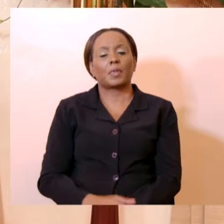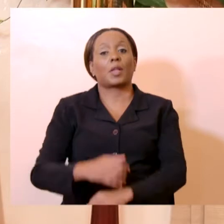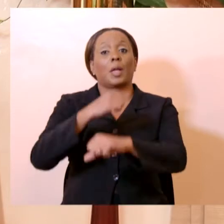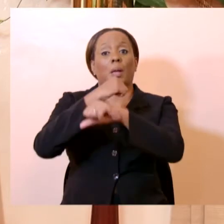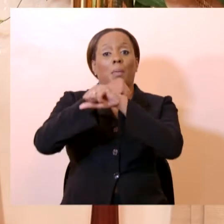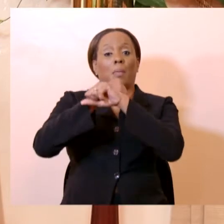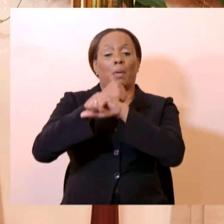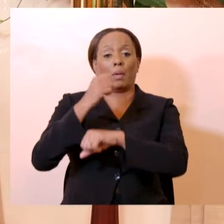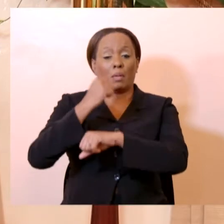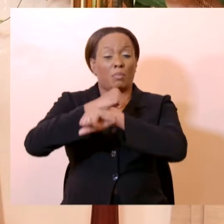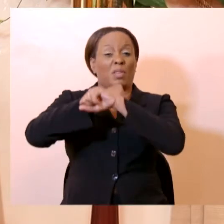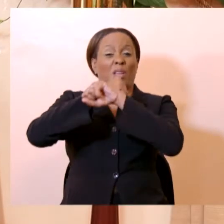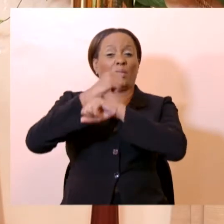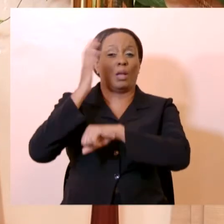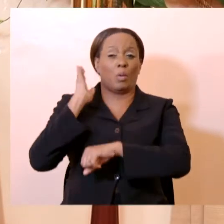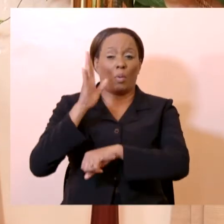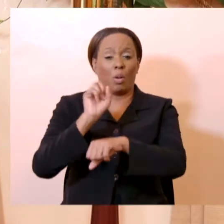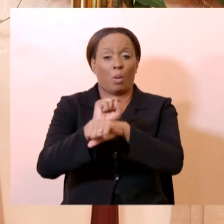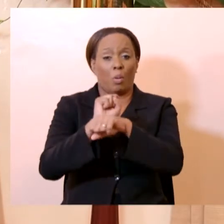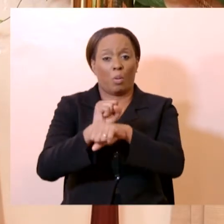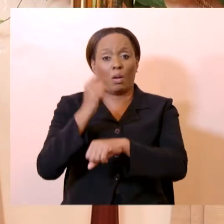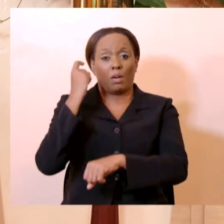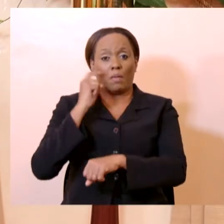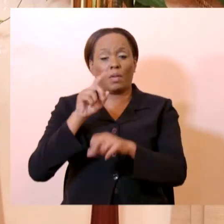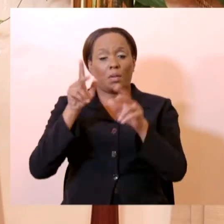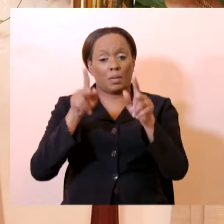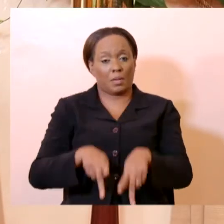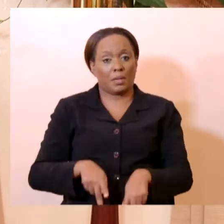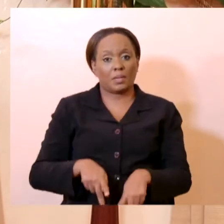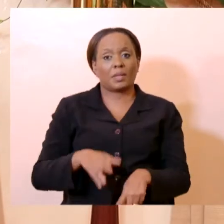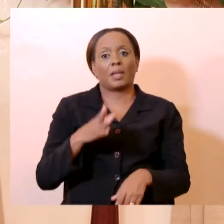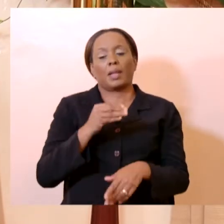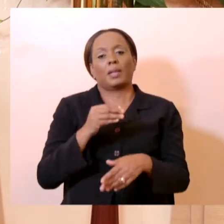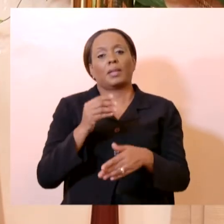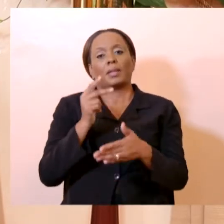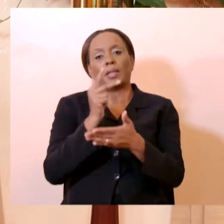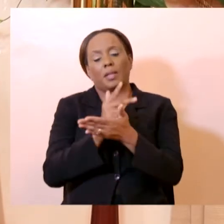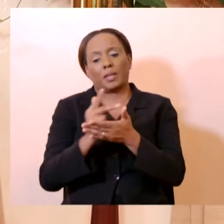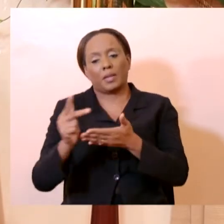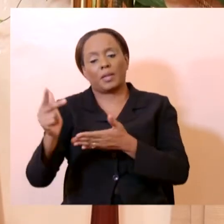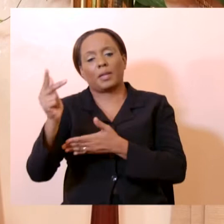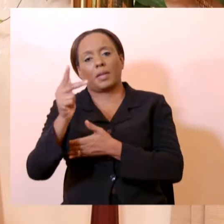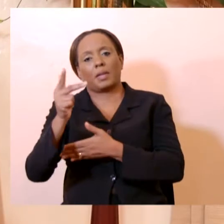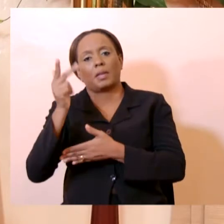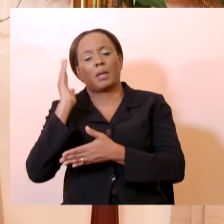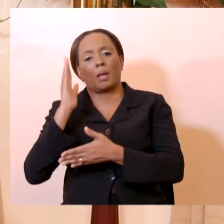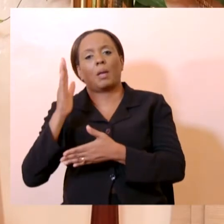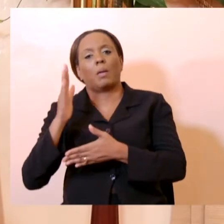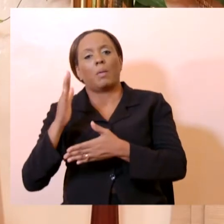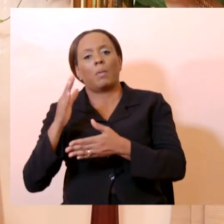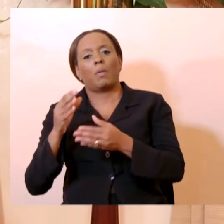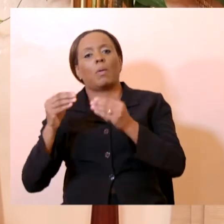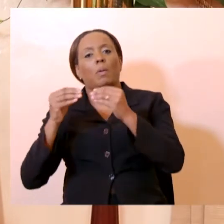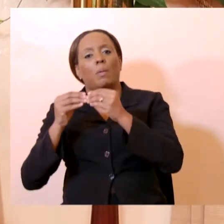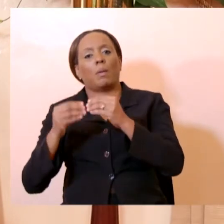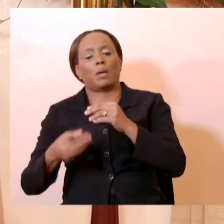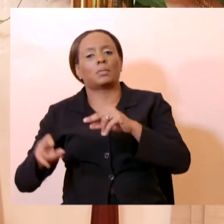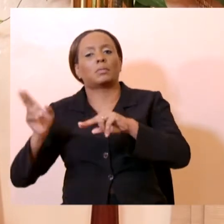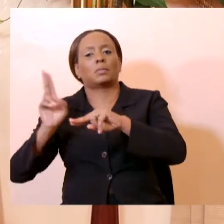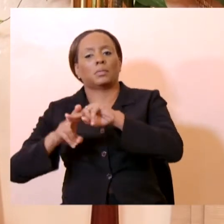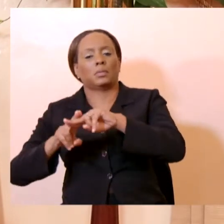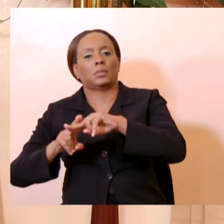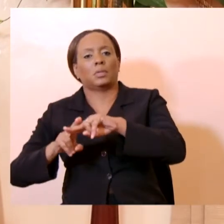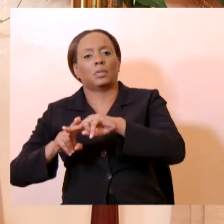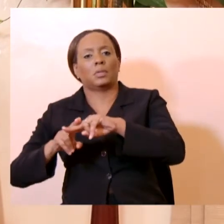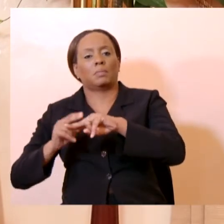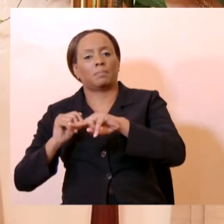the particular individual at least 3 weeks' time, and then it will increase. Then, for all these vaccines